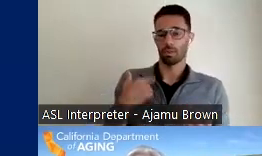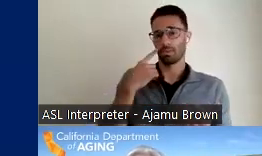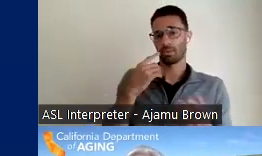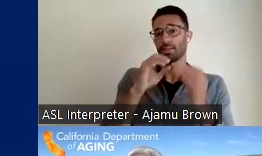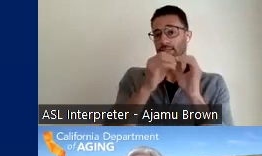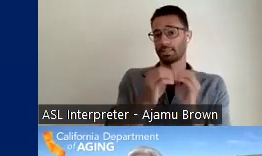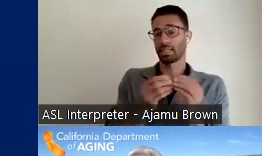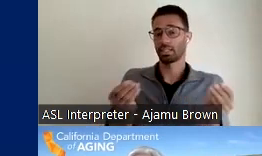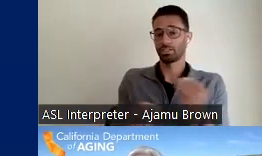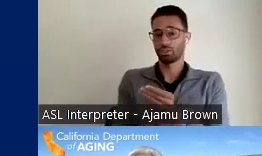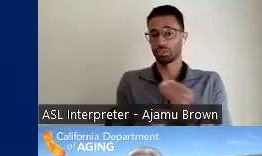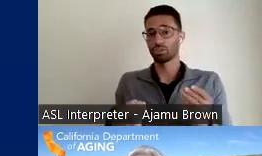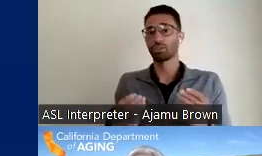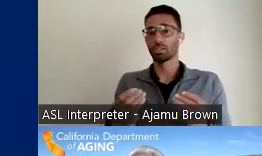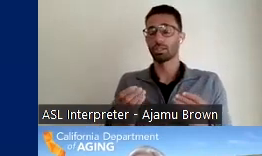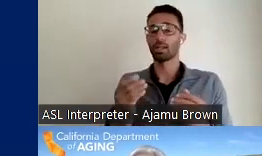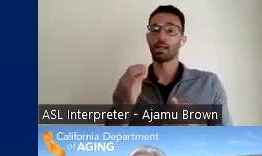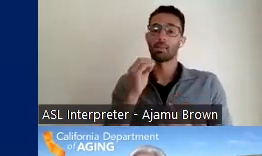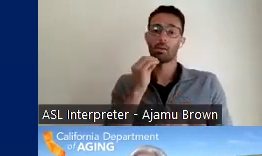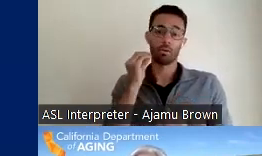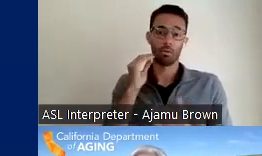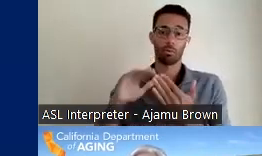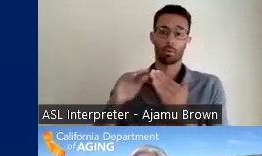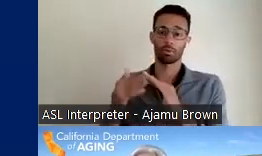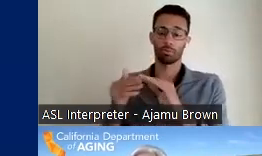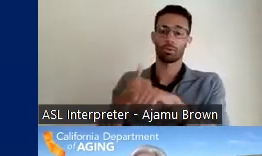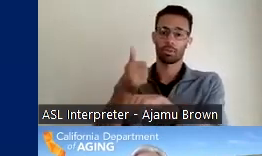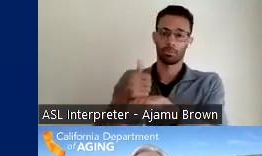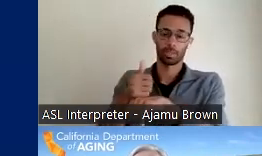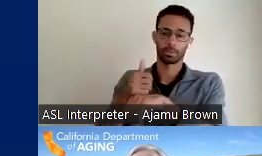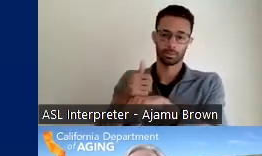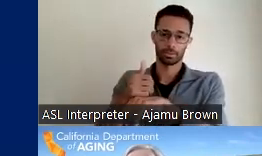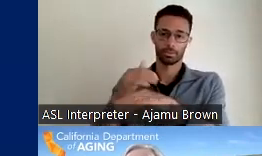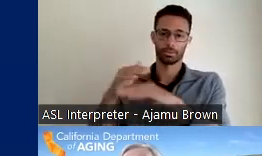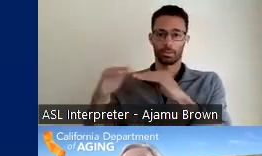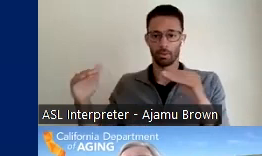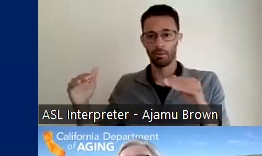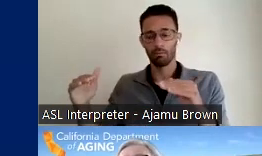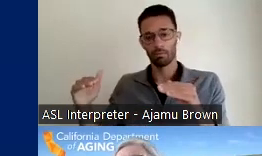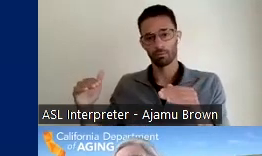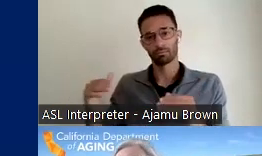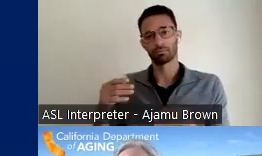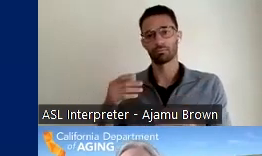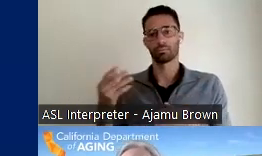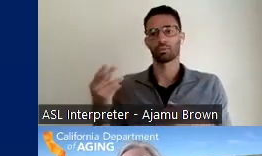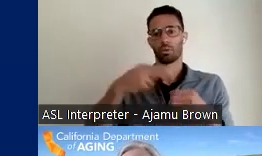home and community-based groups that are all sitting at this table. So thank you. Thank you.